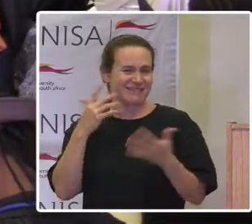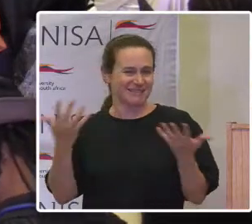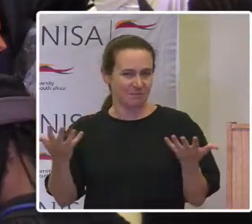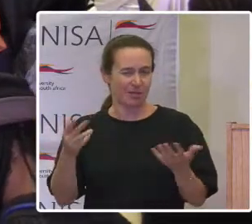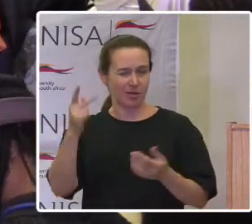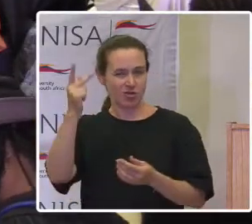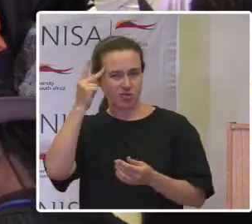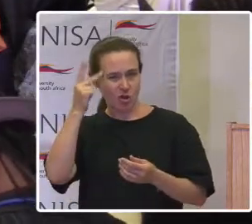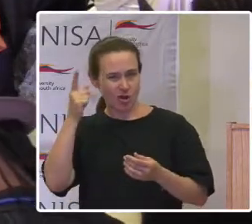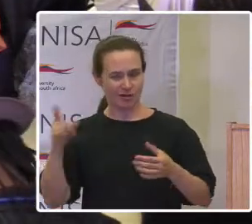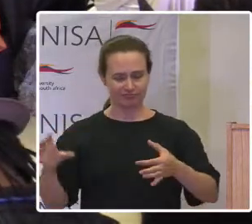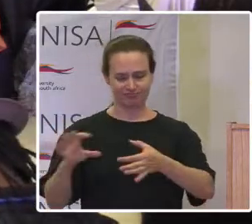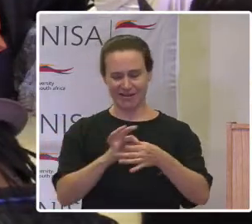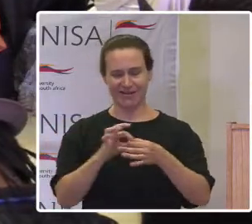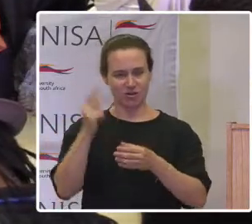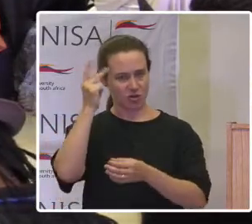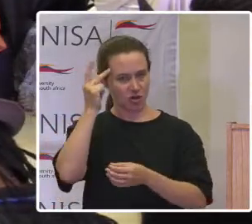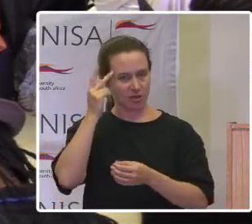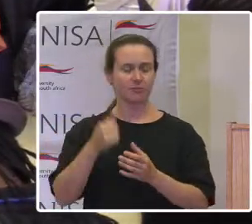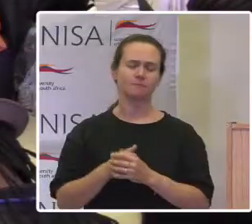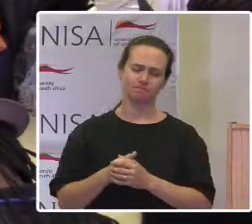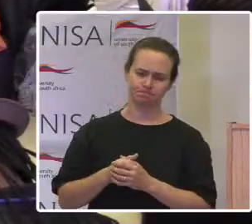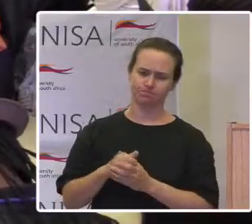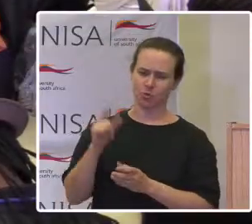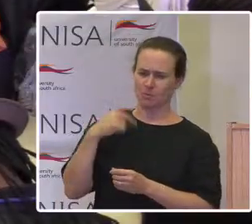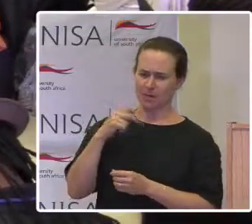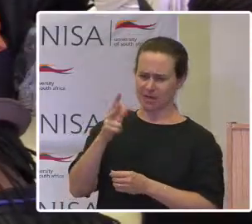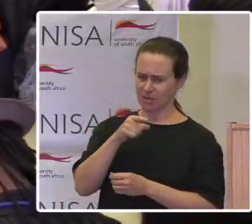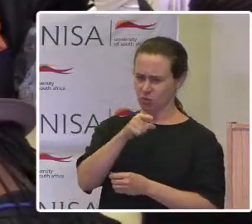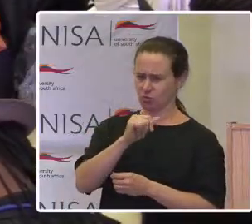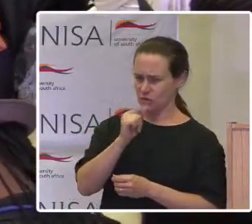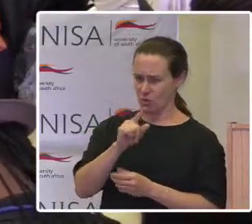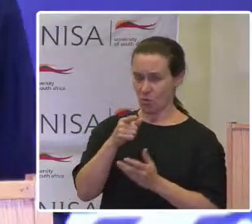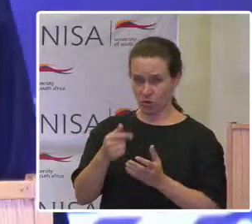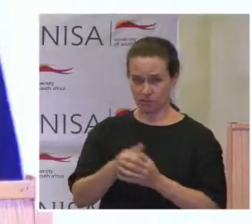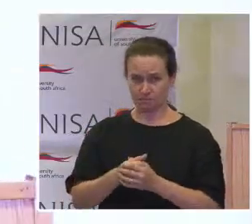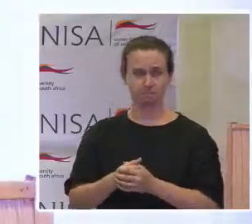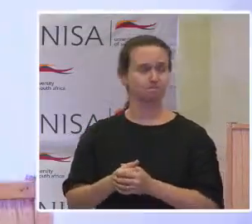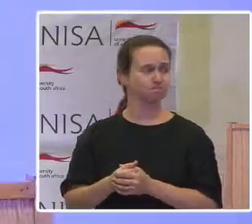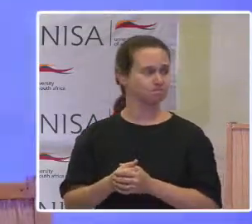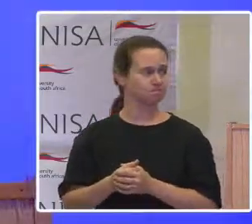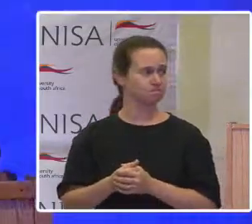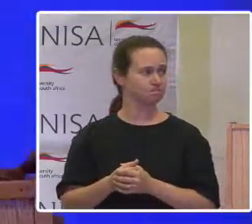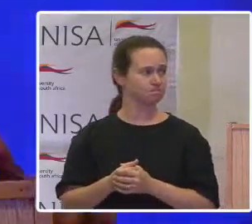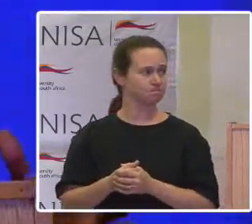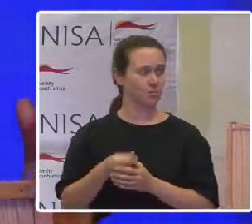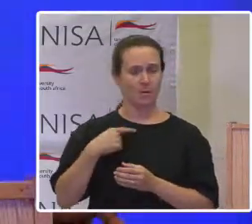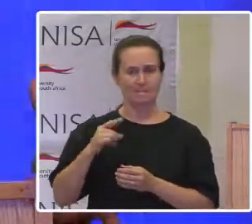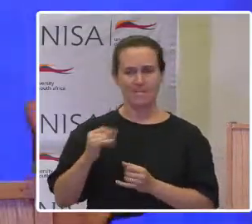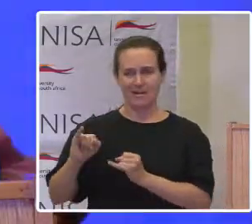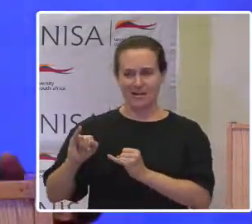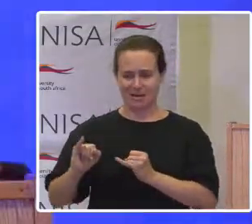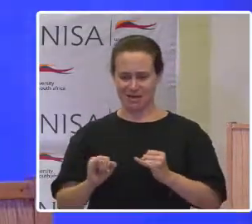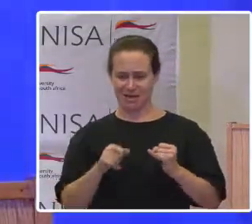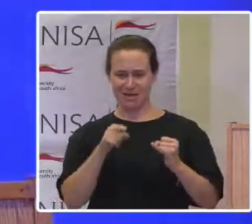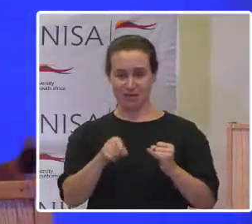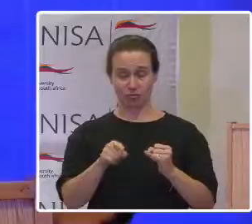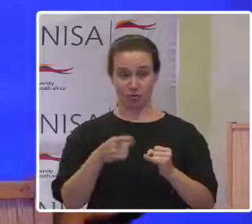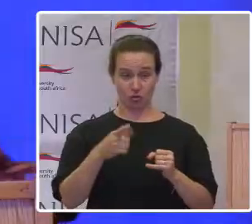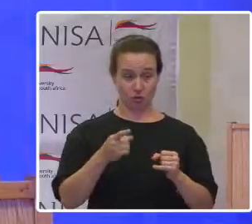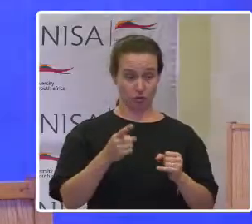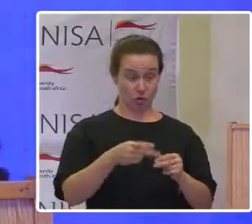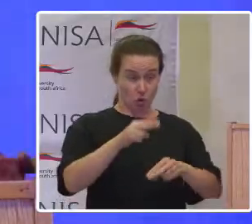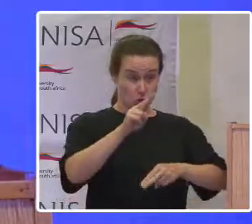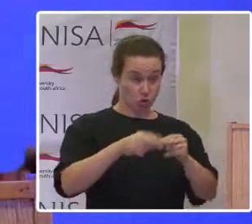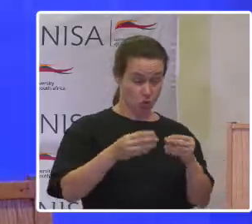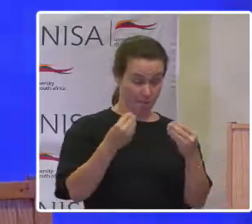knowledge. So what I'm also hearing from your contribution is around introducing these startups into a network,